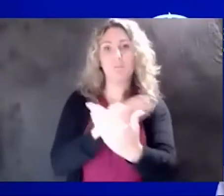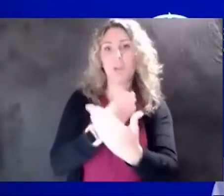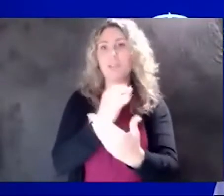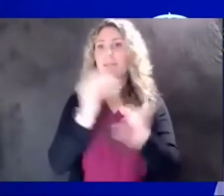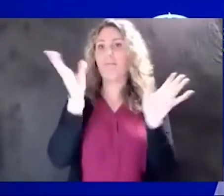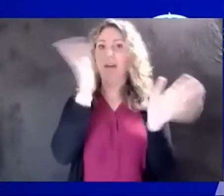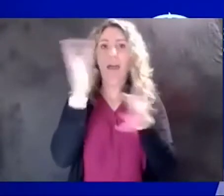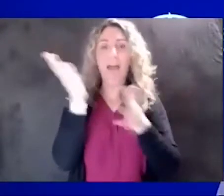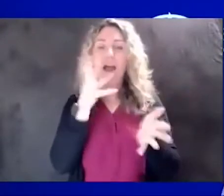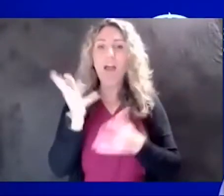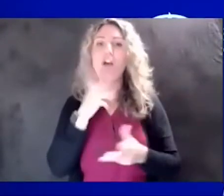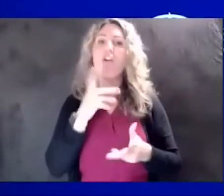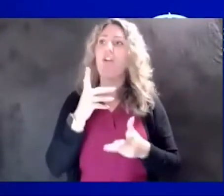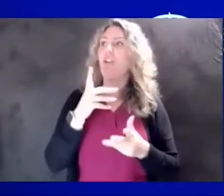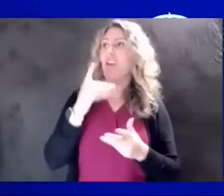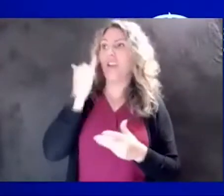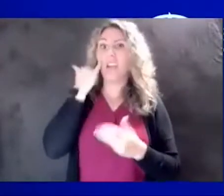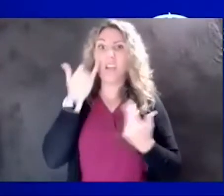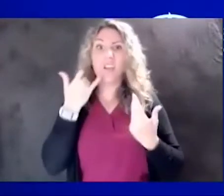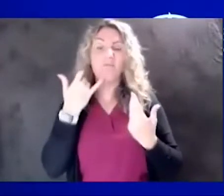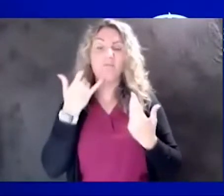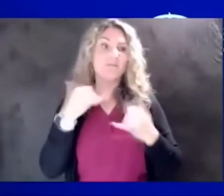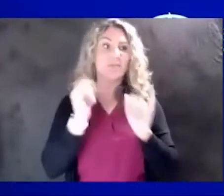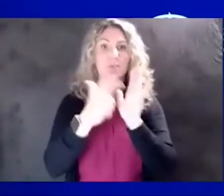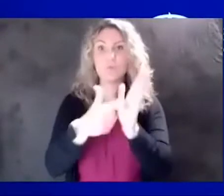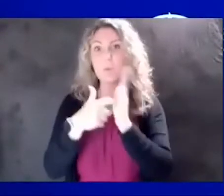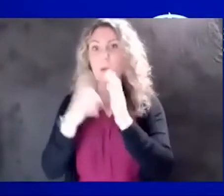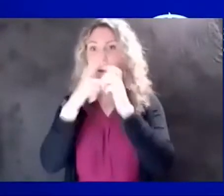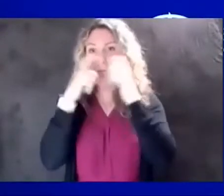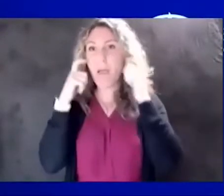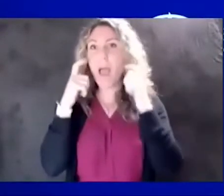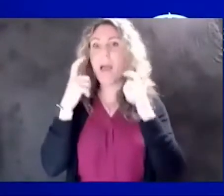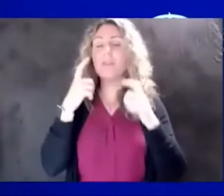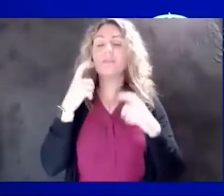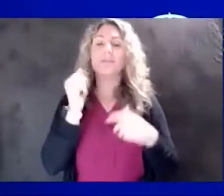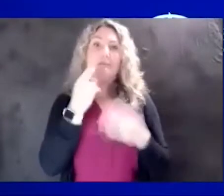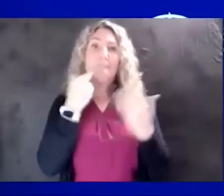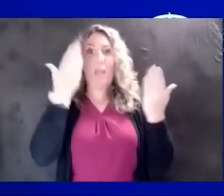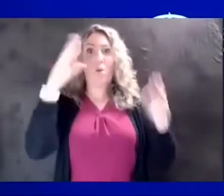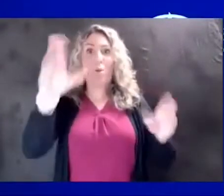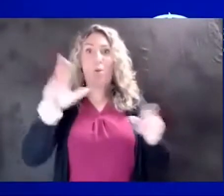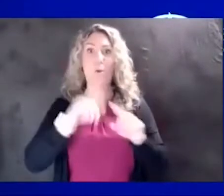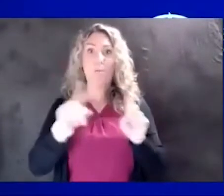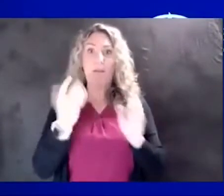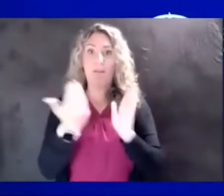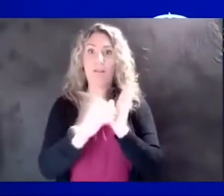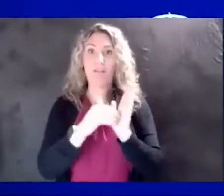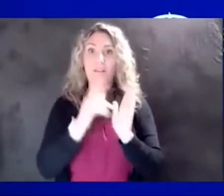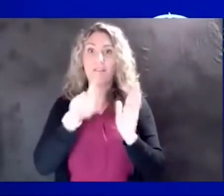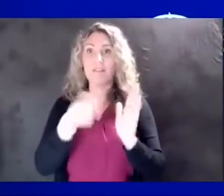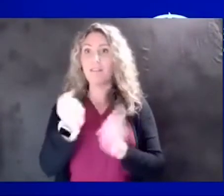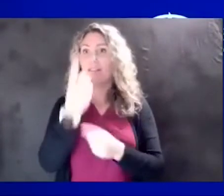nature. Are they still requiring or mandating masks? I don't know. So I think, again, you have to understand what are you going to be doing there